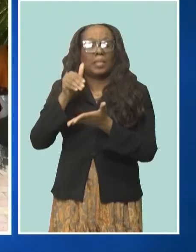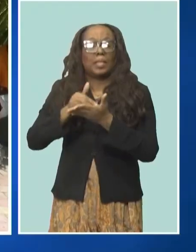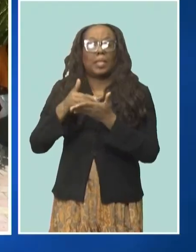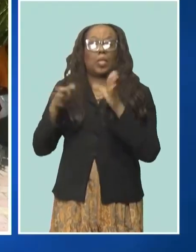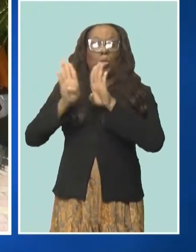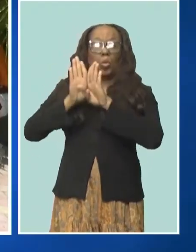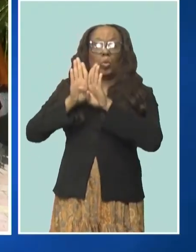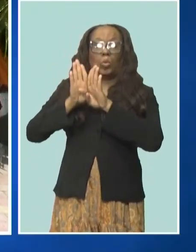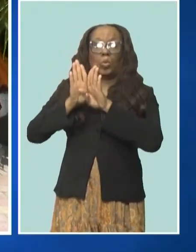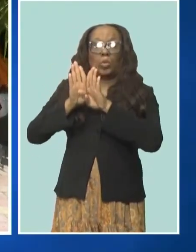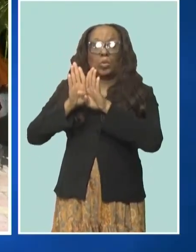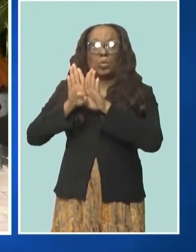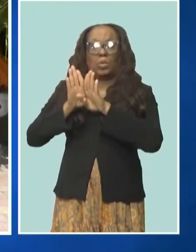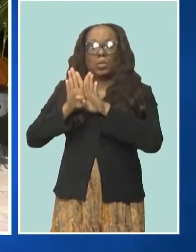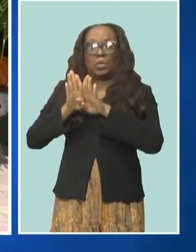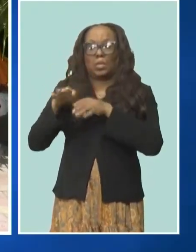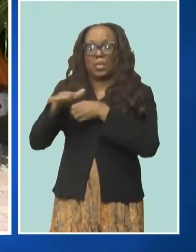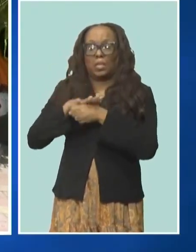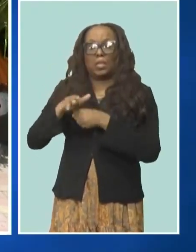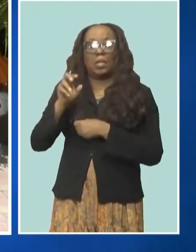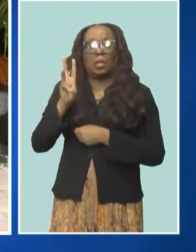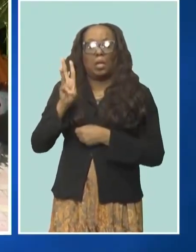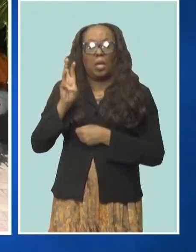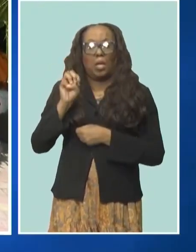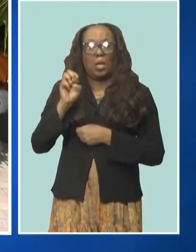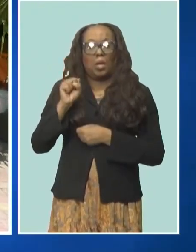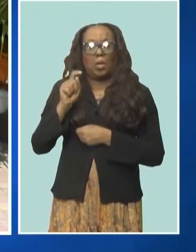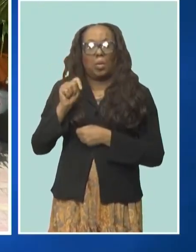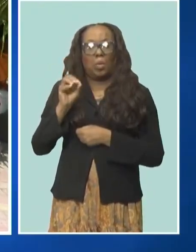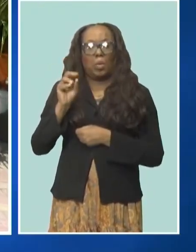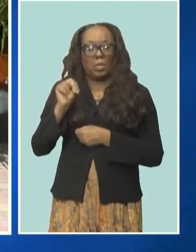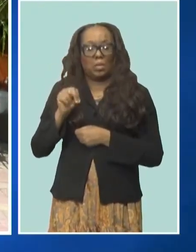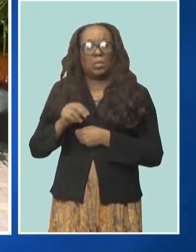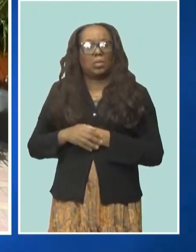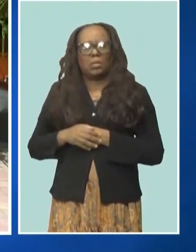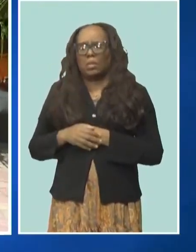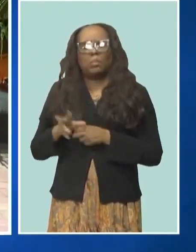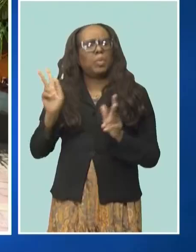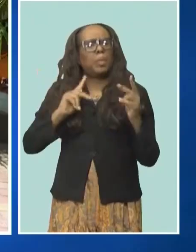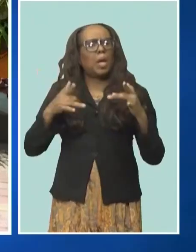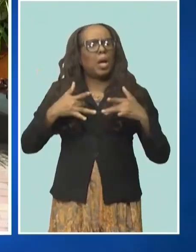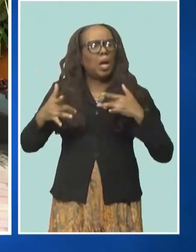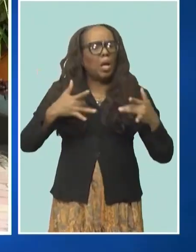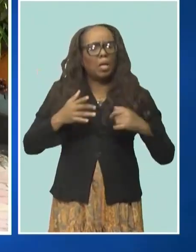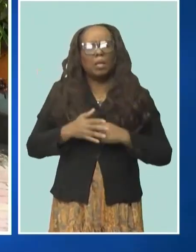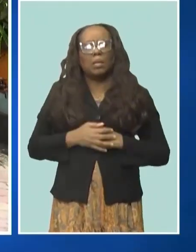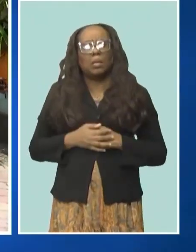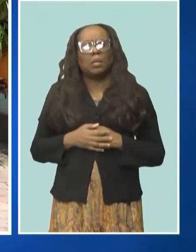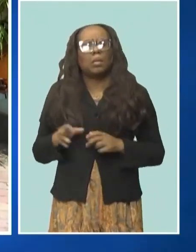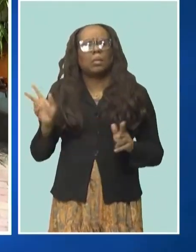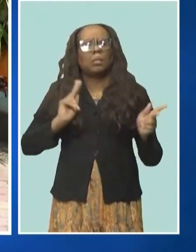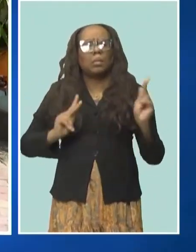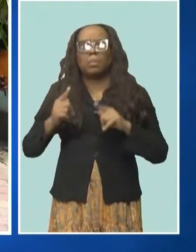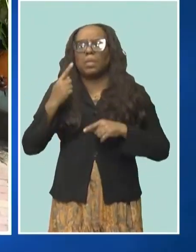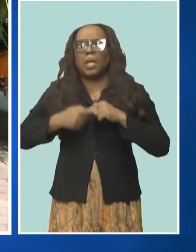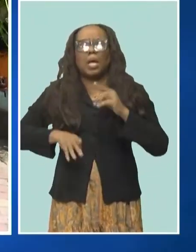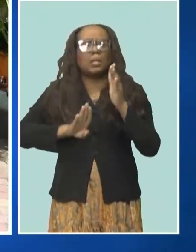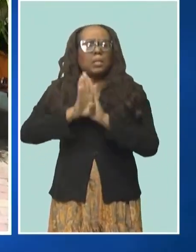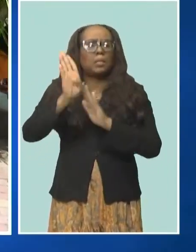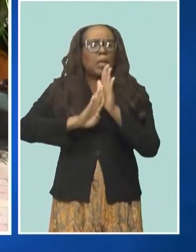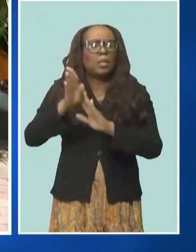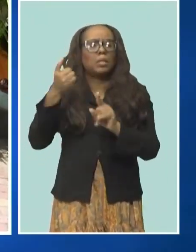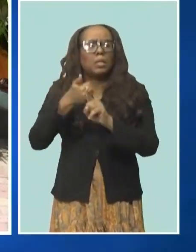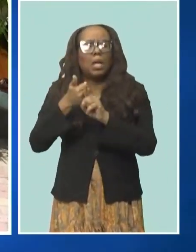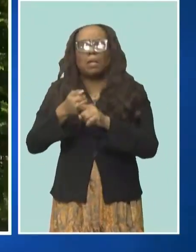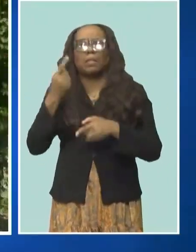years in Western. These are matters that concerns people. We cannot have an area where people cannot get to develop themselves, to